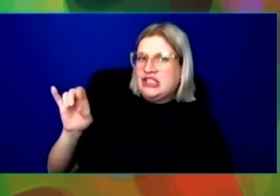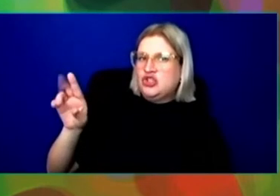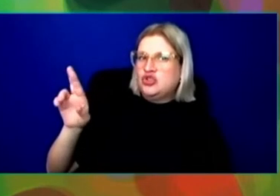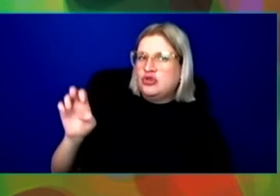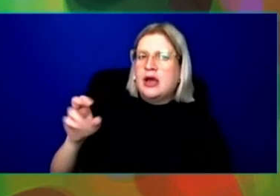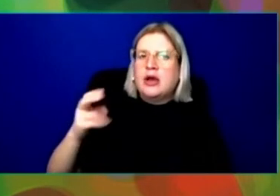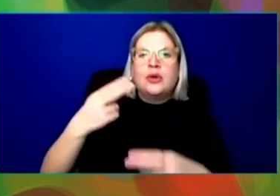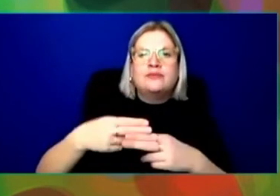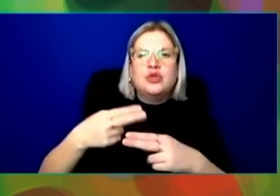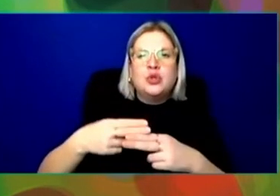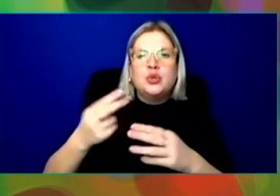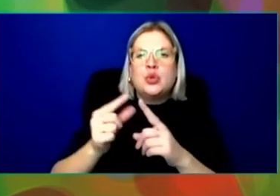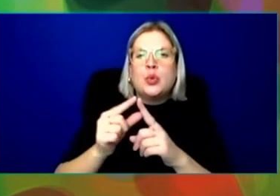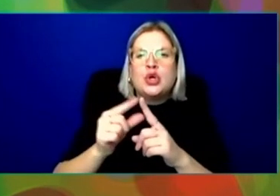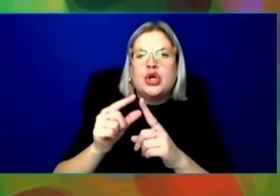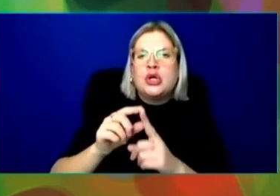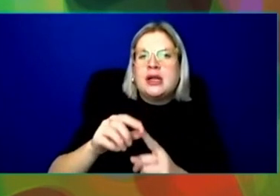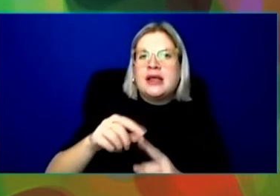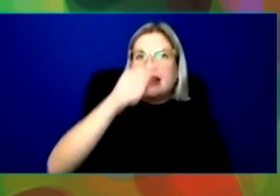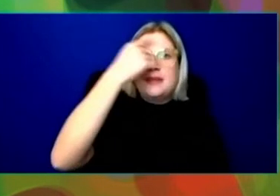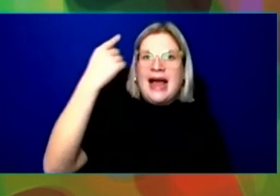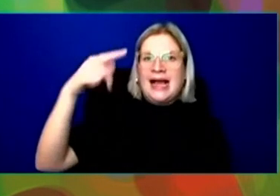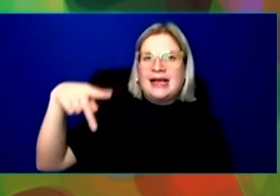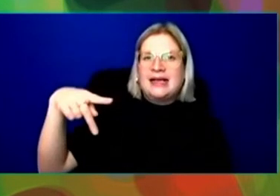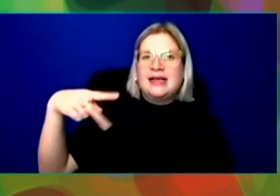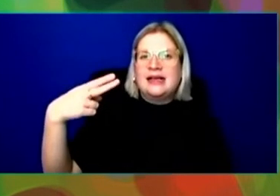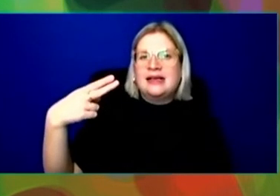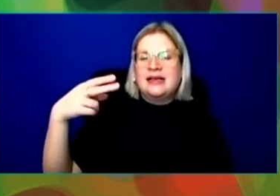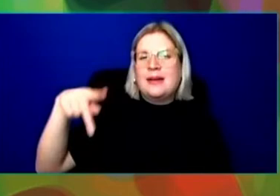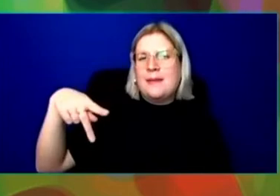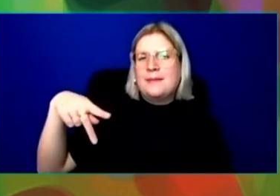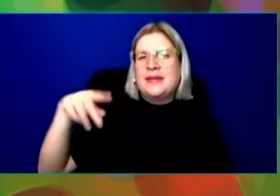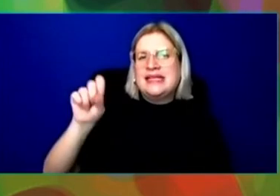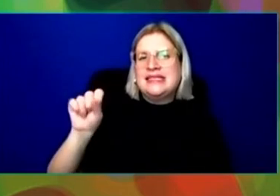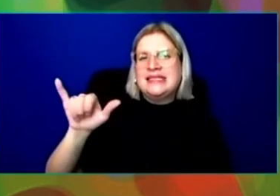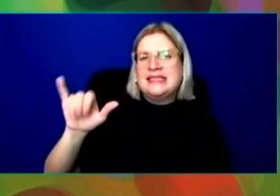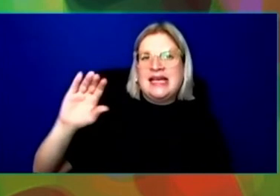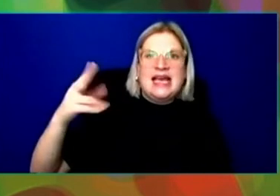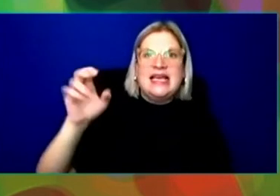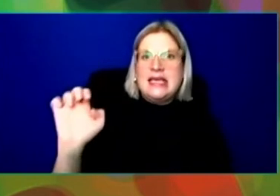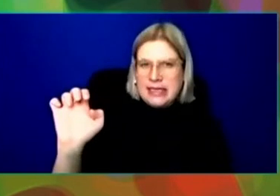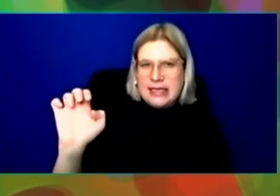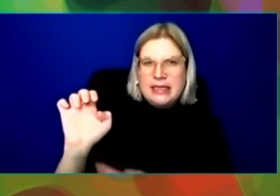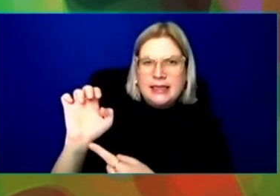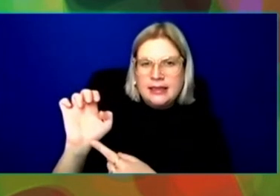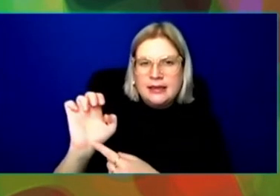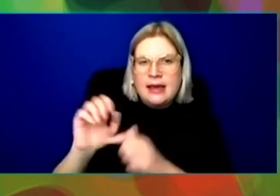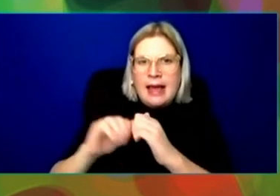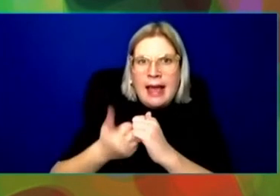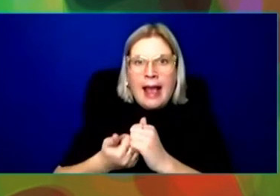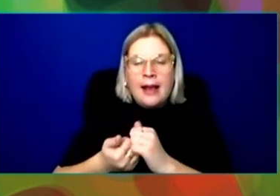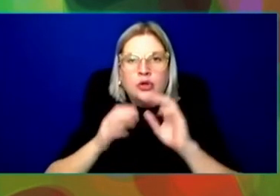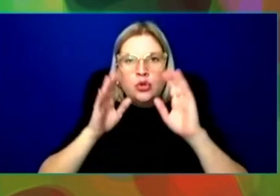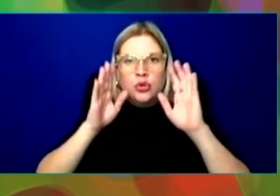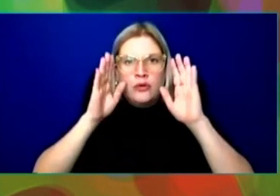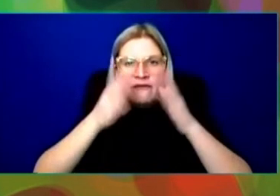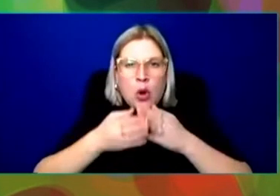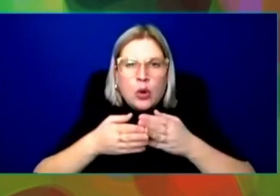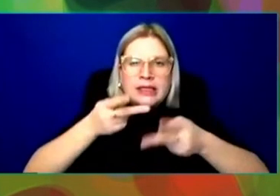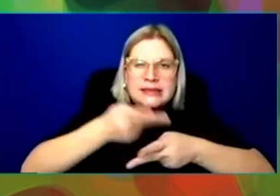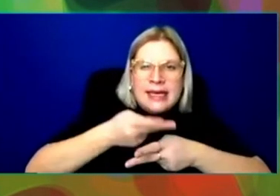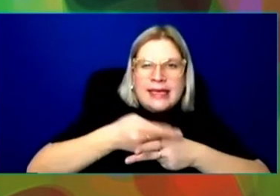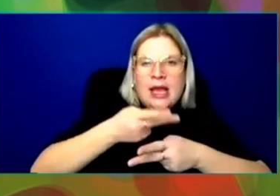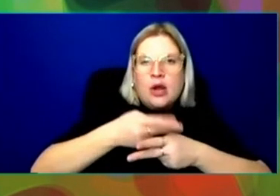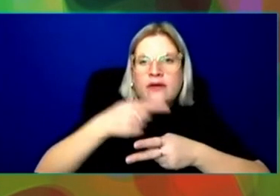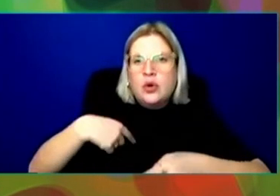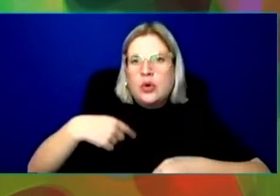psyche, like how are we tending to our imaginations? How are we tending to this, our intellectuality? How are we